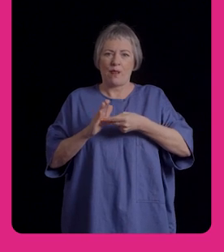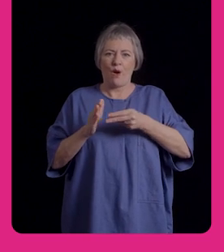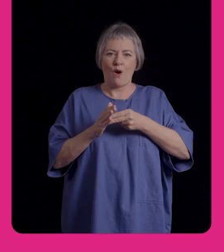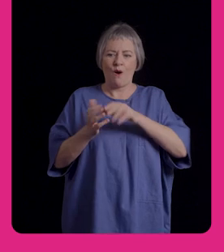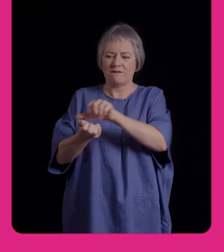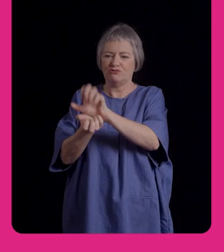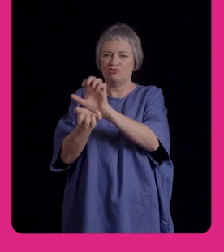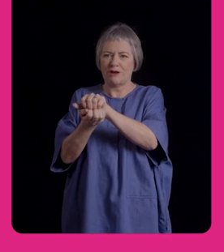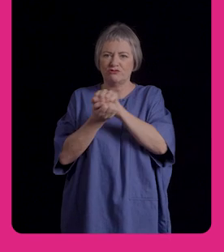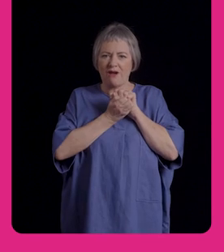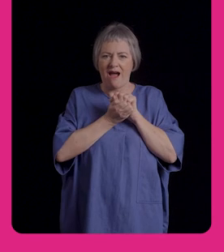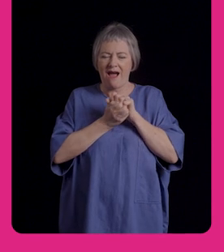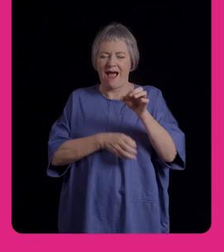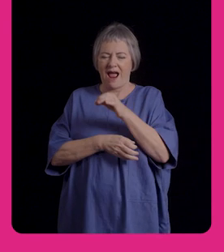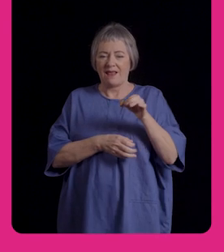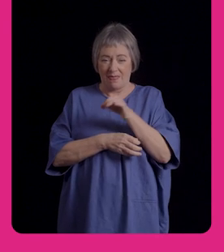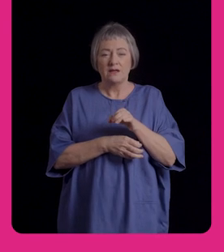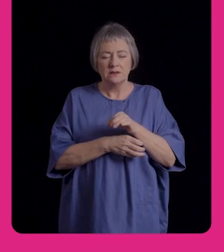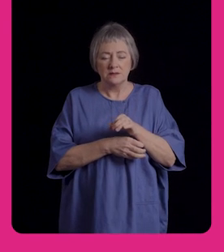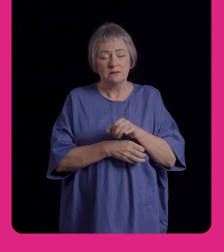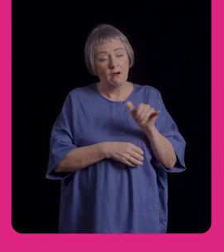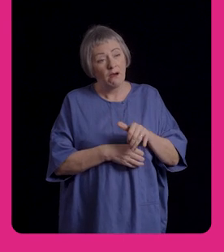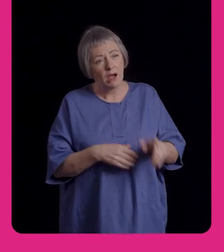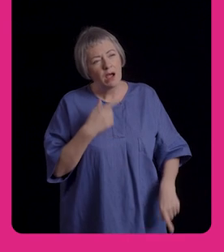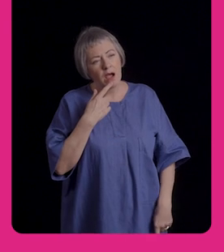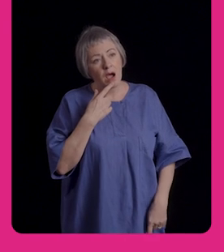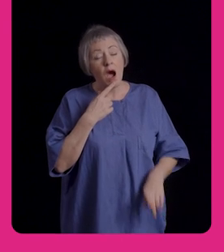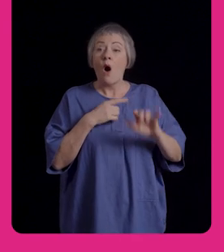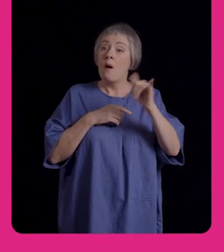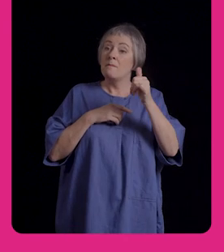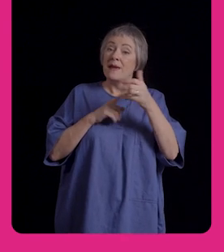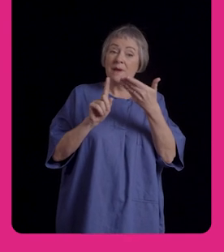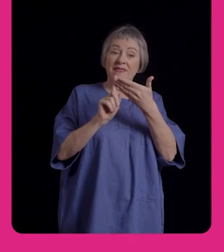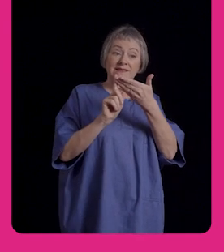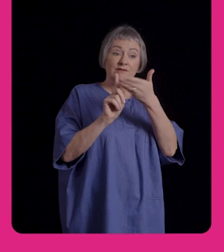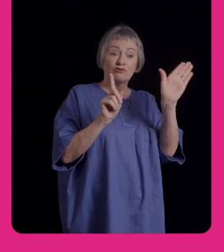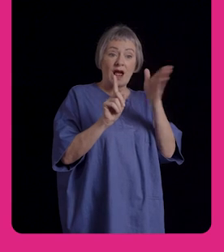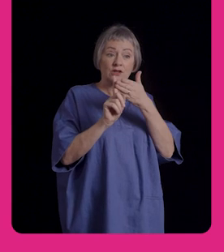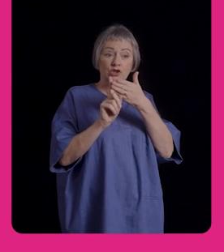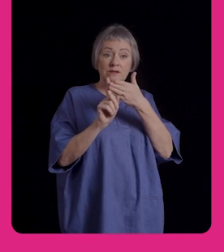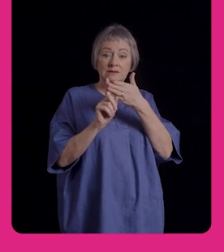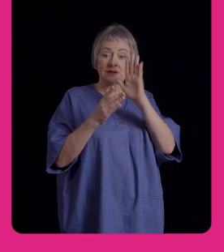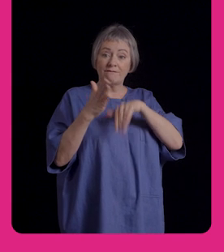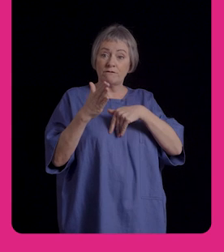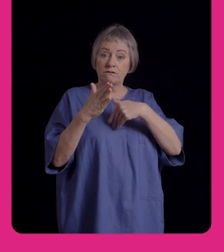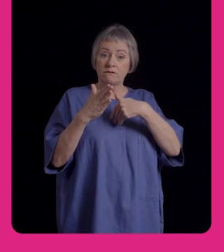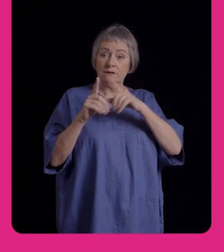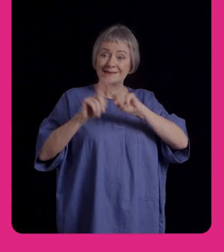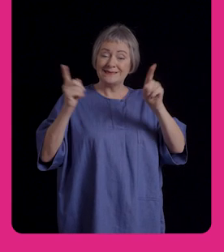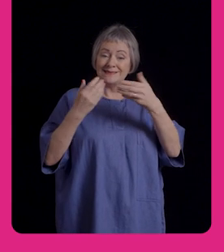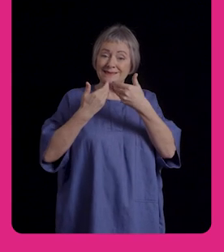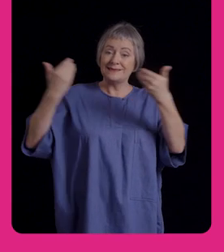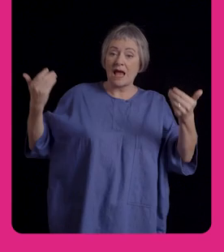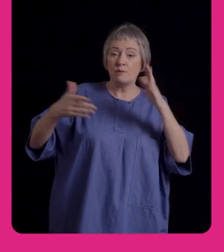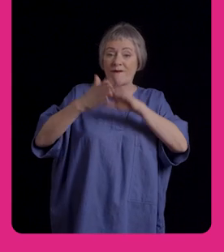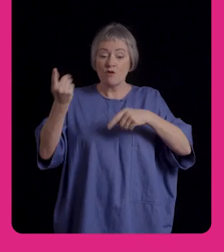Island. I don't know. But it may be the distraction comes from beyond us.